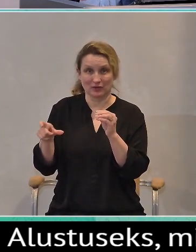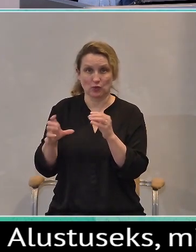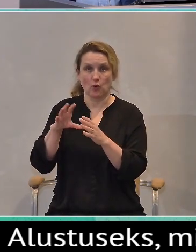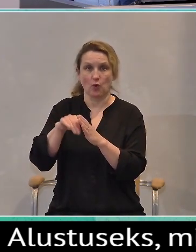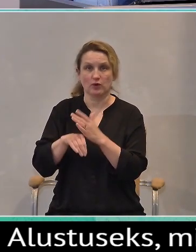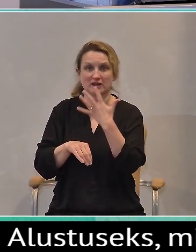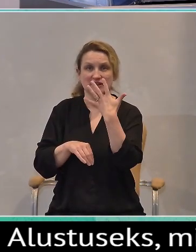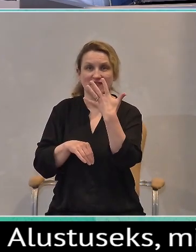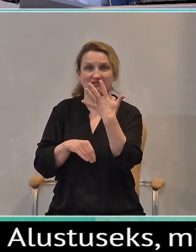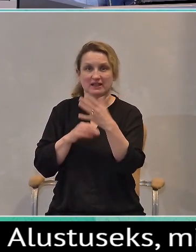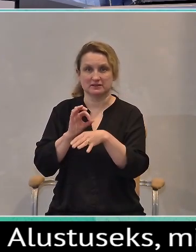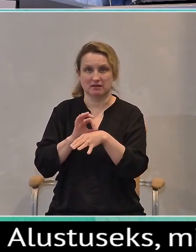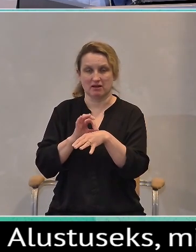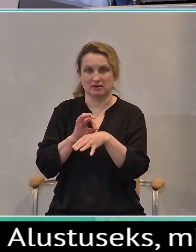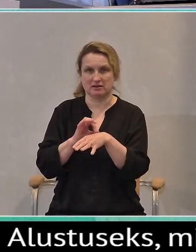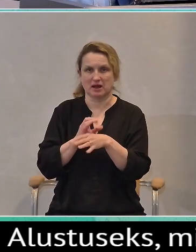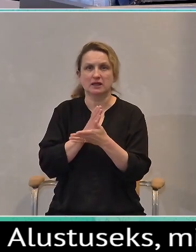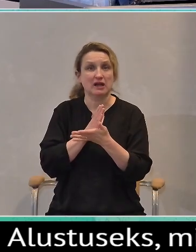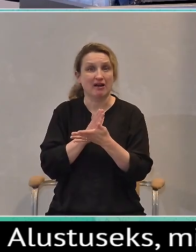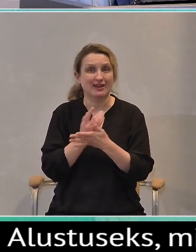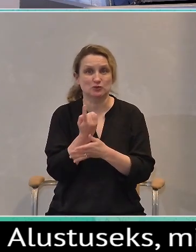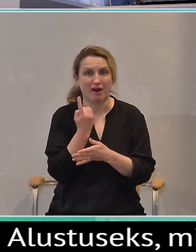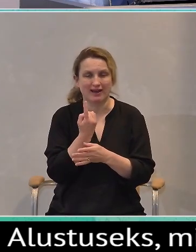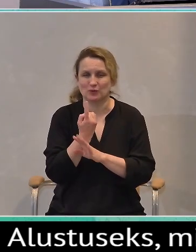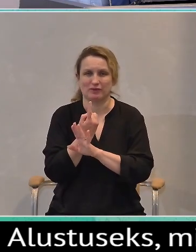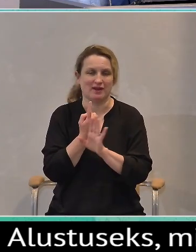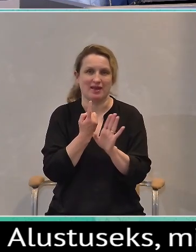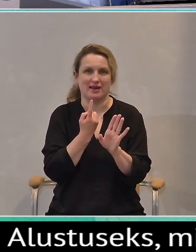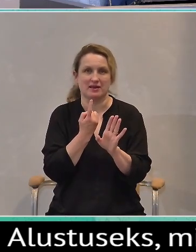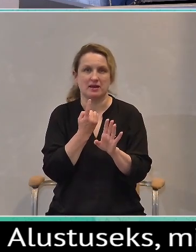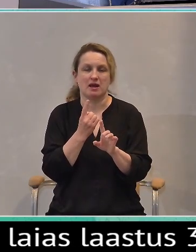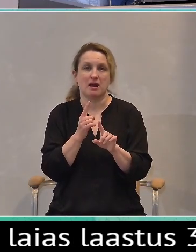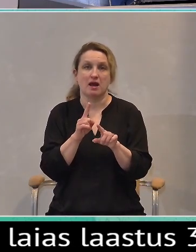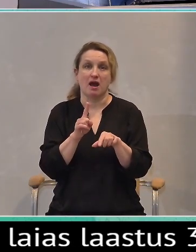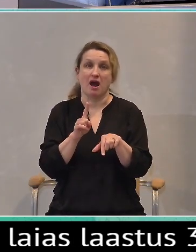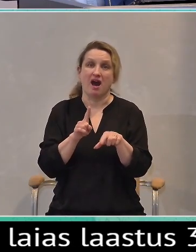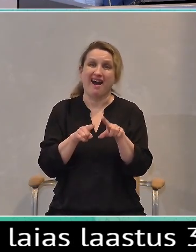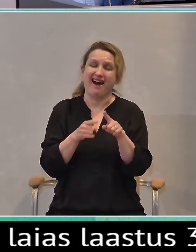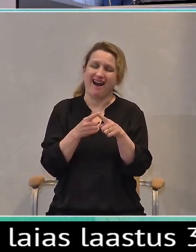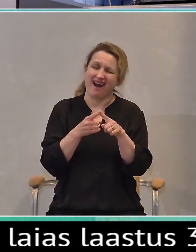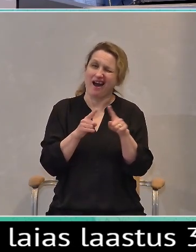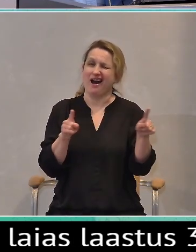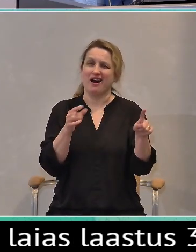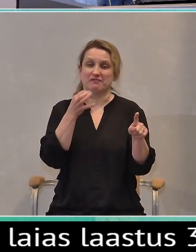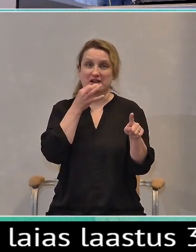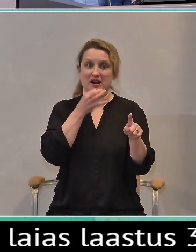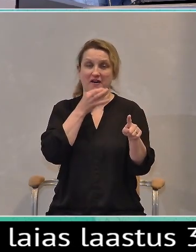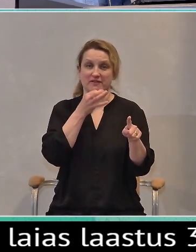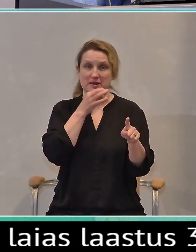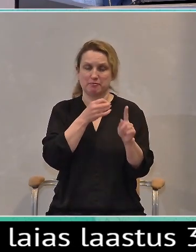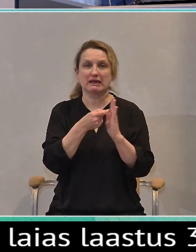5 patients per 10,000 people. But there is more than the